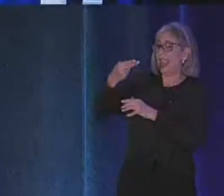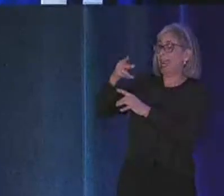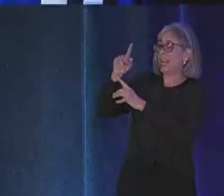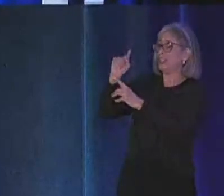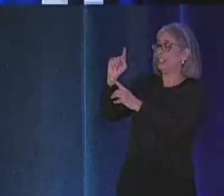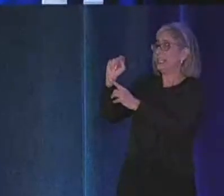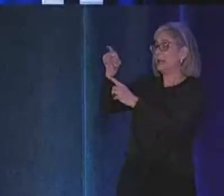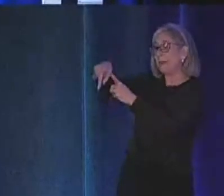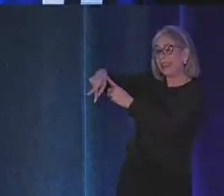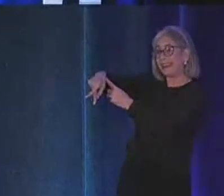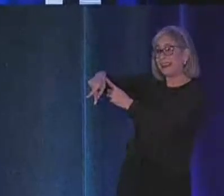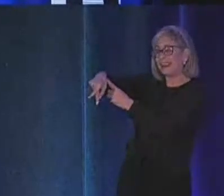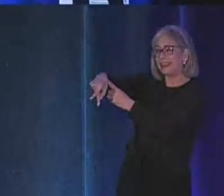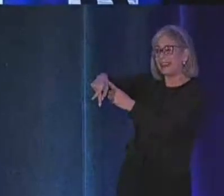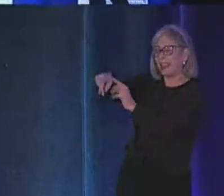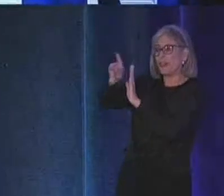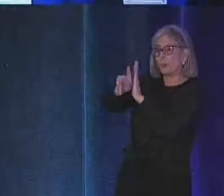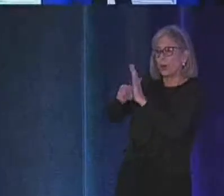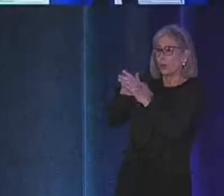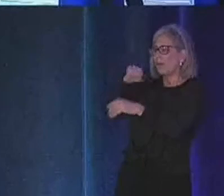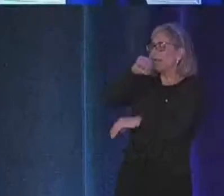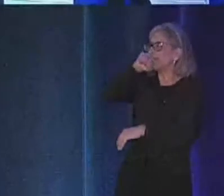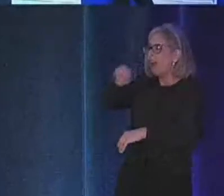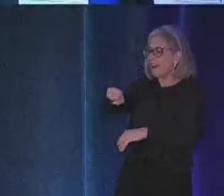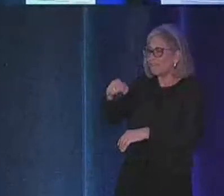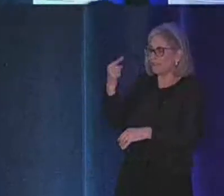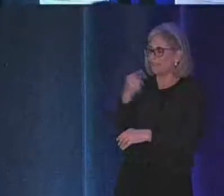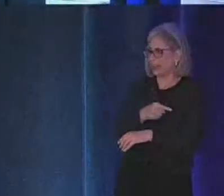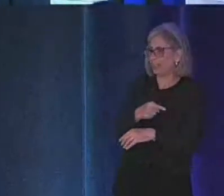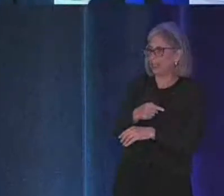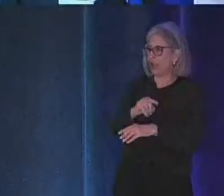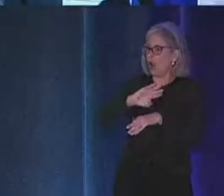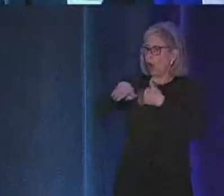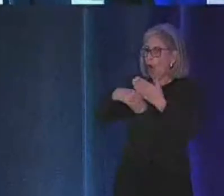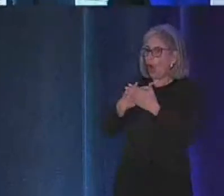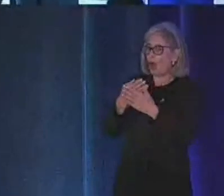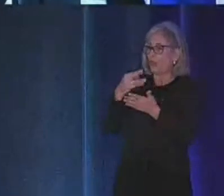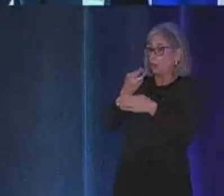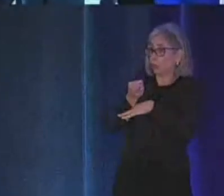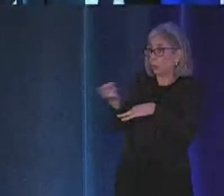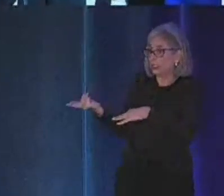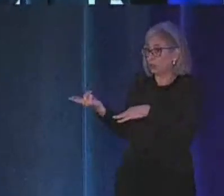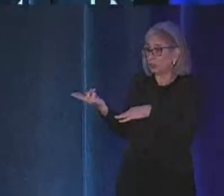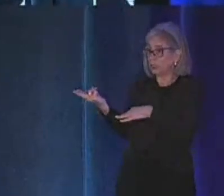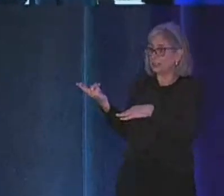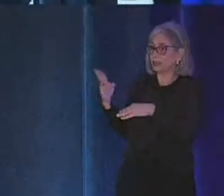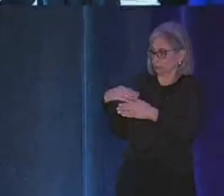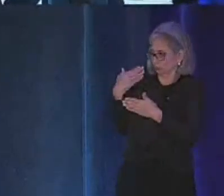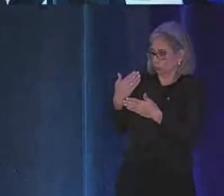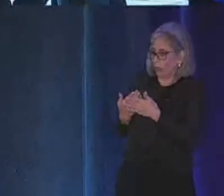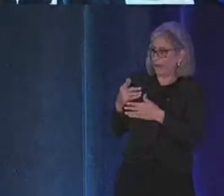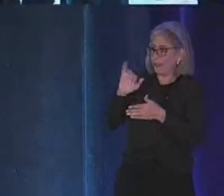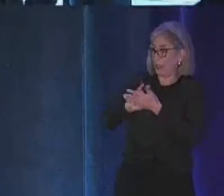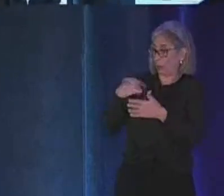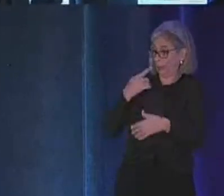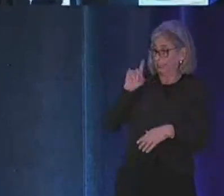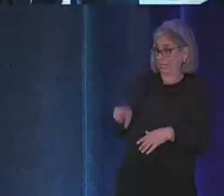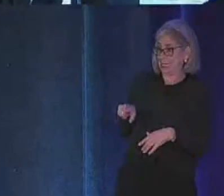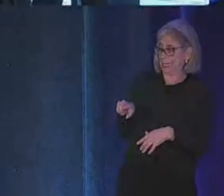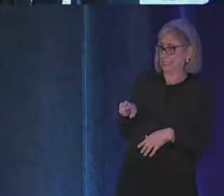HTTP, all right? The protocol that we love that basically gets all the resources down the pipe that we need.